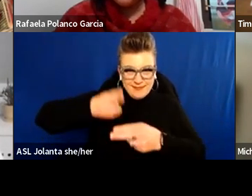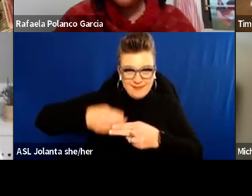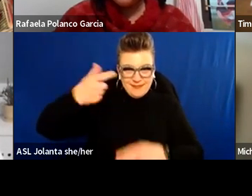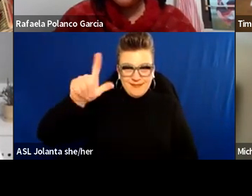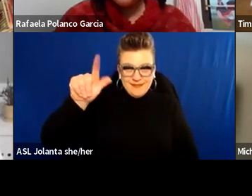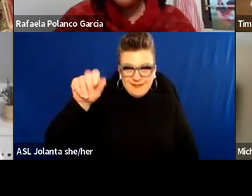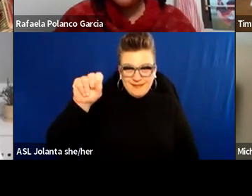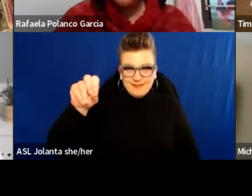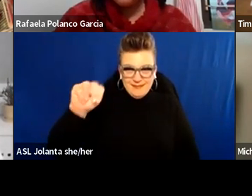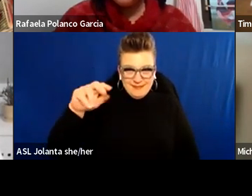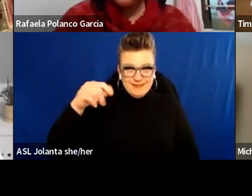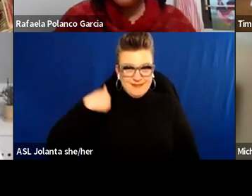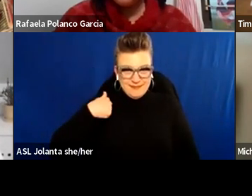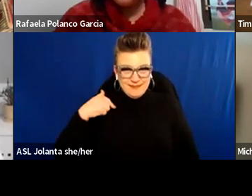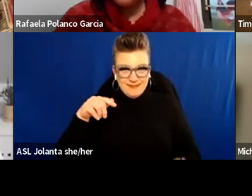outlet